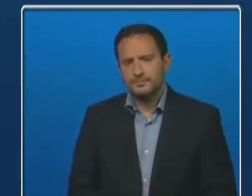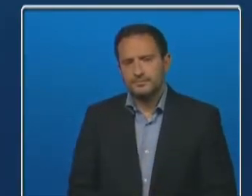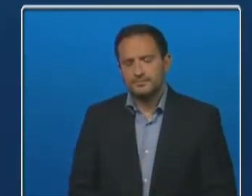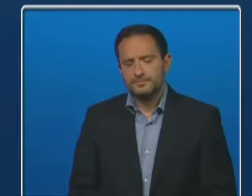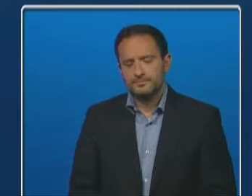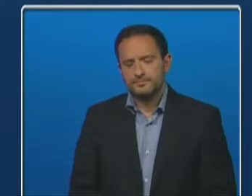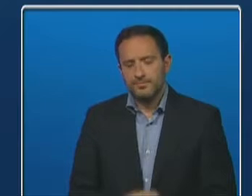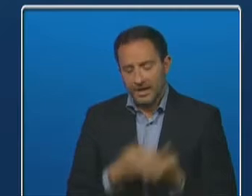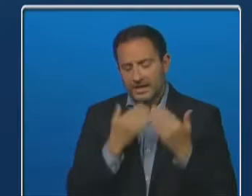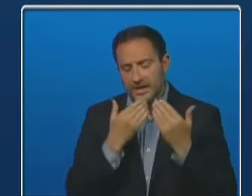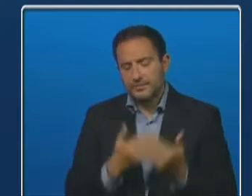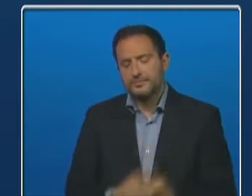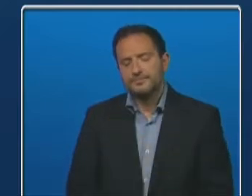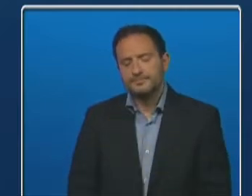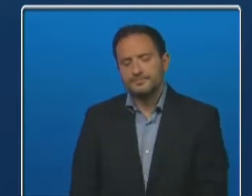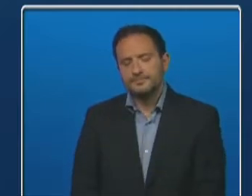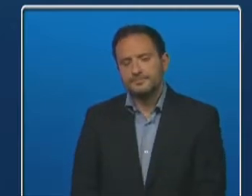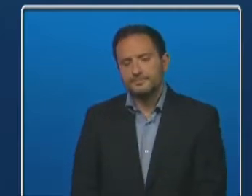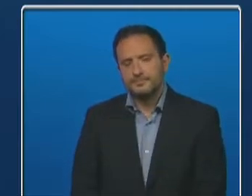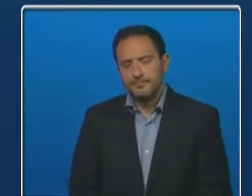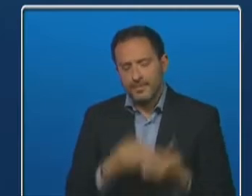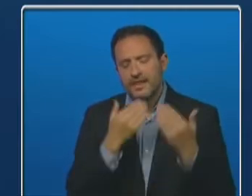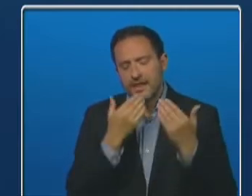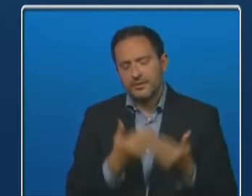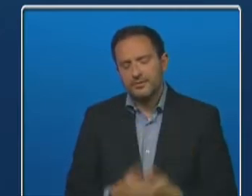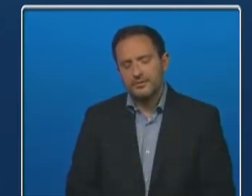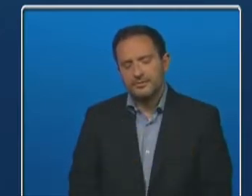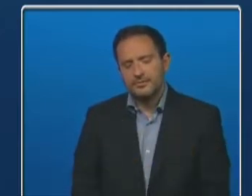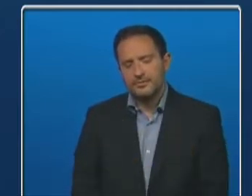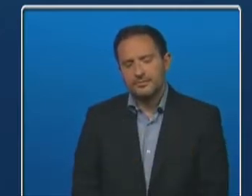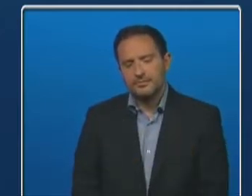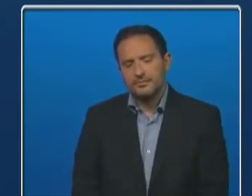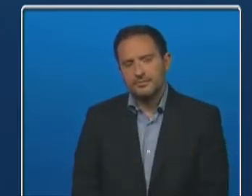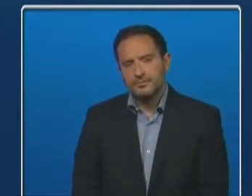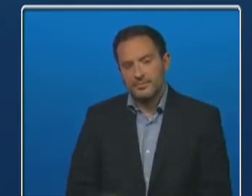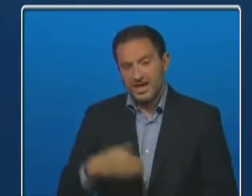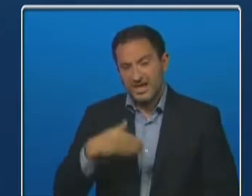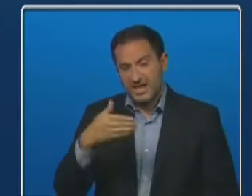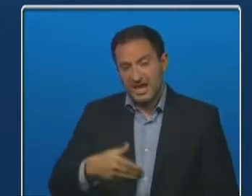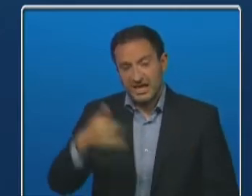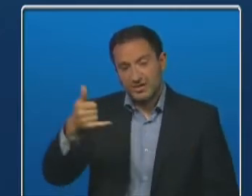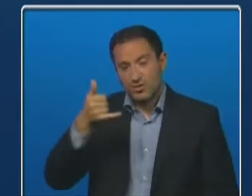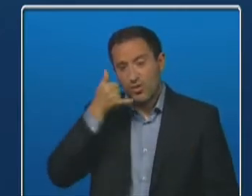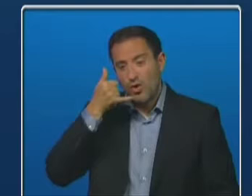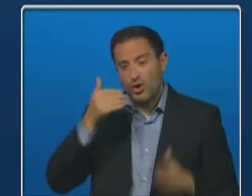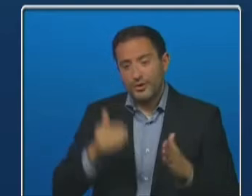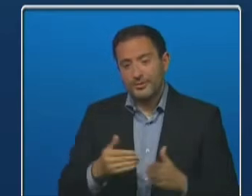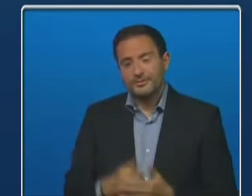Thanks. Thank you for that, sir. Operator, do we have our next caller?